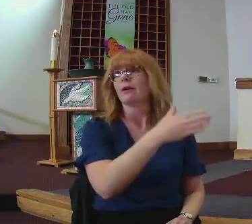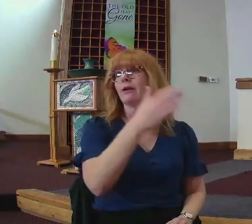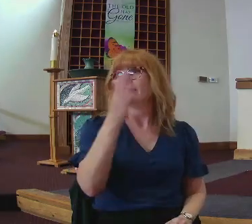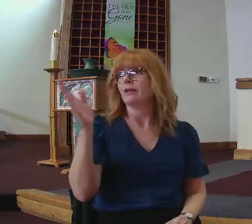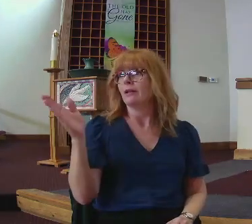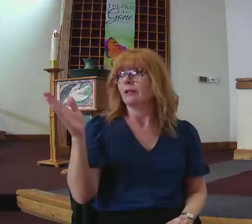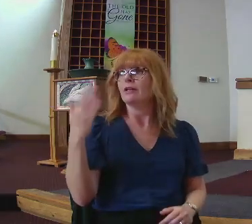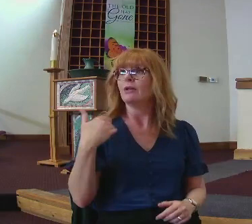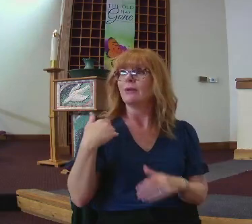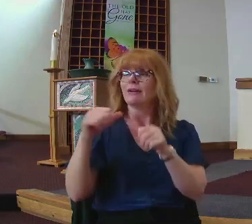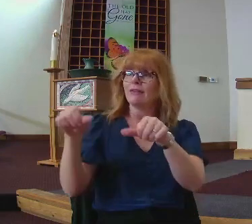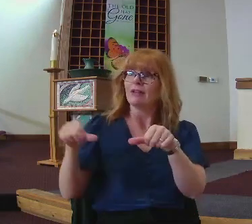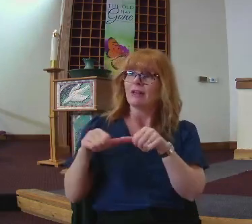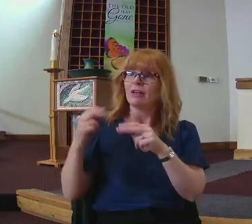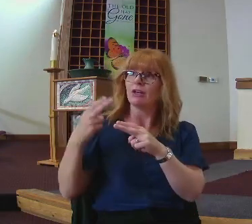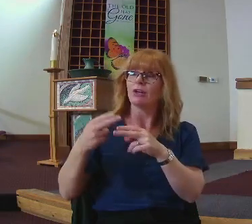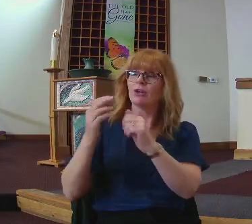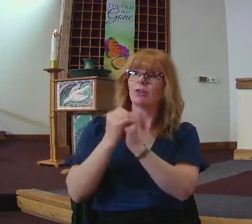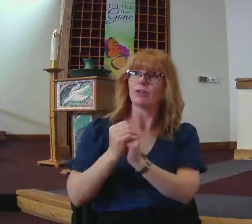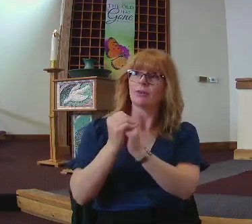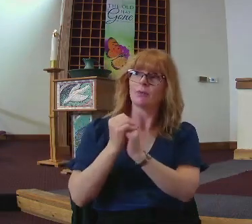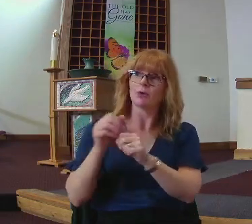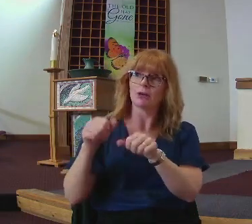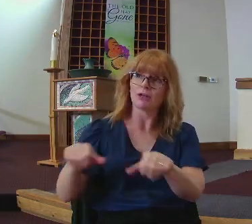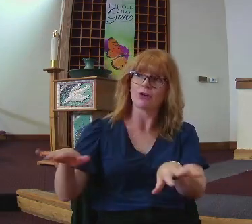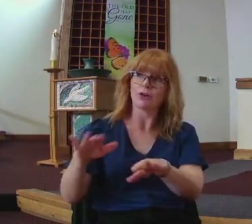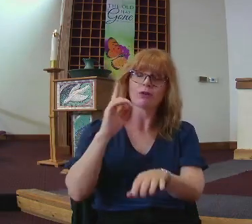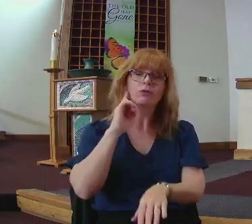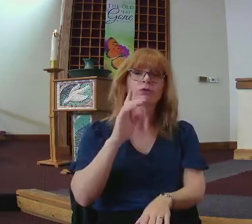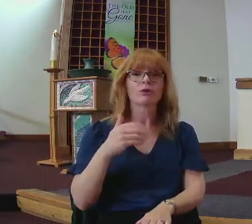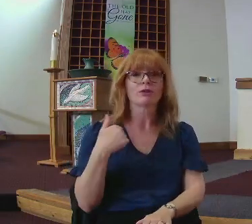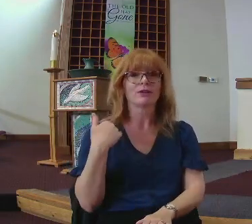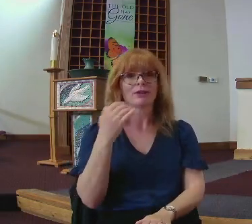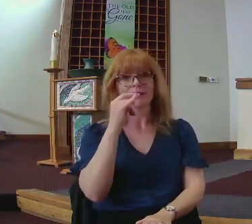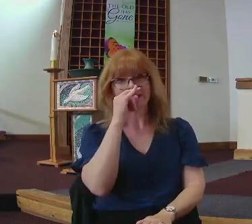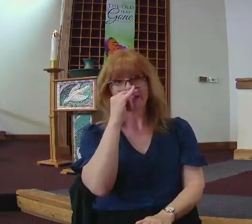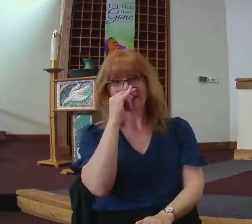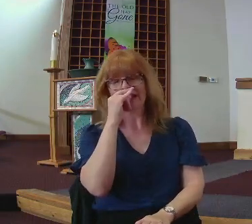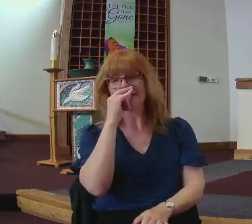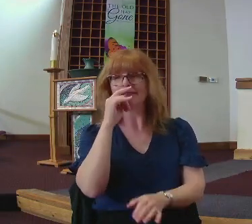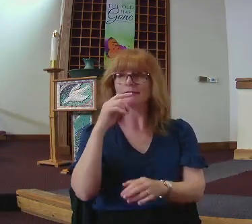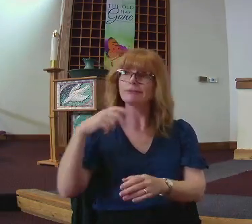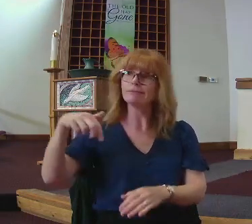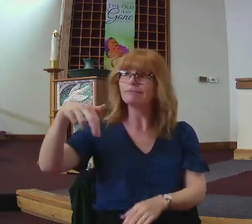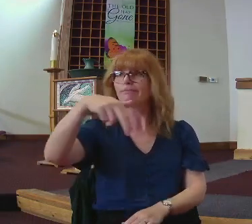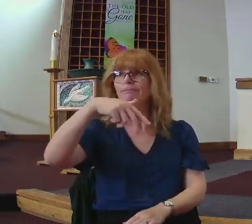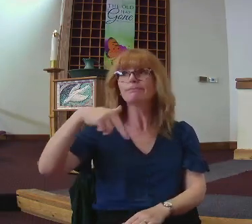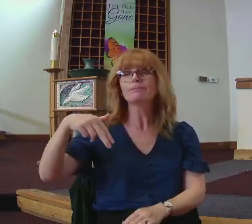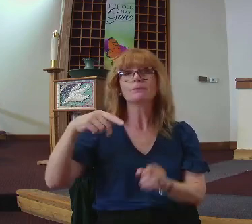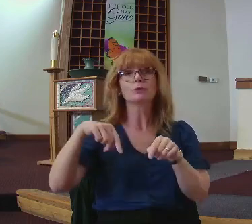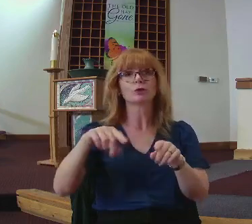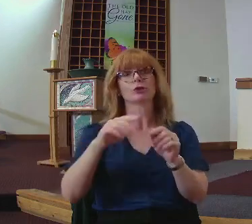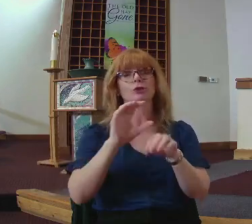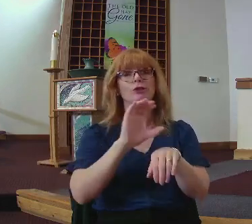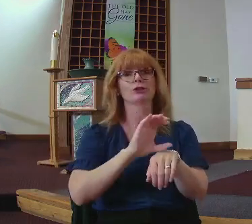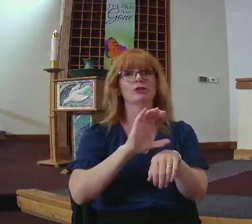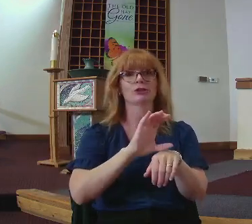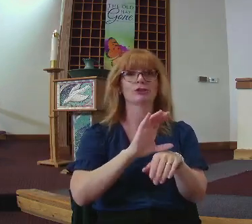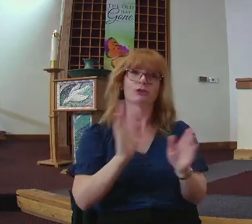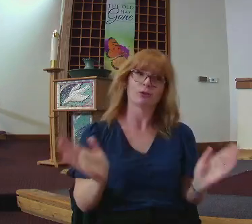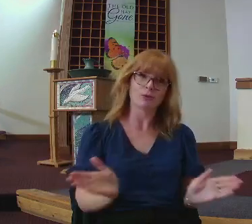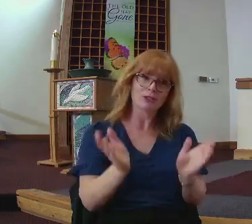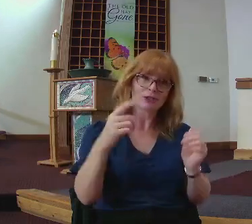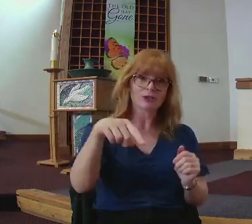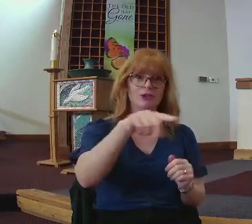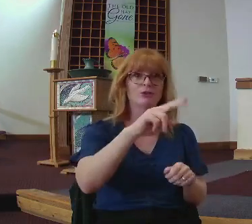far left is an area that we call our pray ground. It's for our younger ones to be able to be in worship. And so we encourage y'all to be using